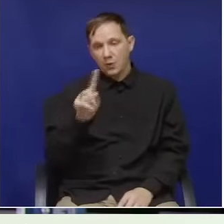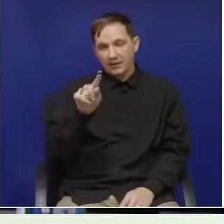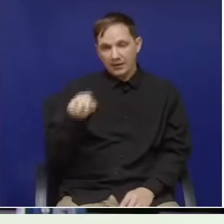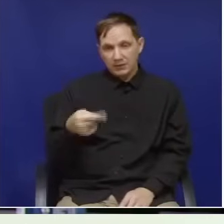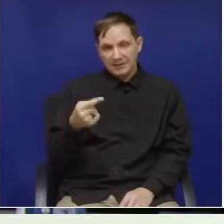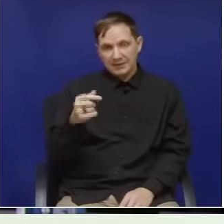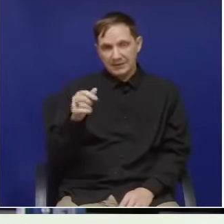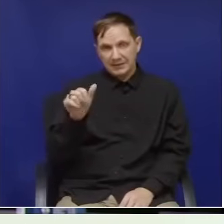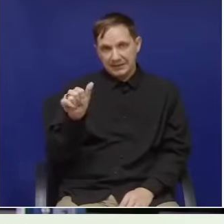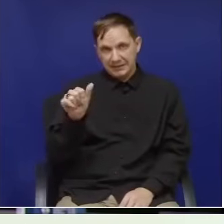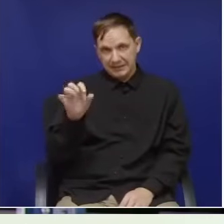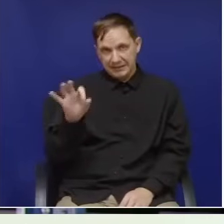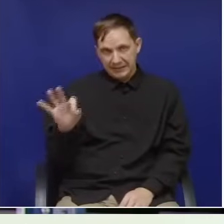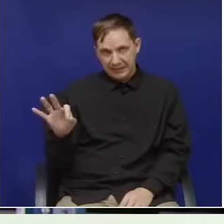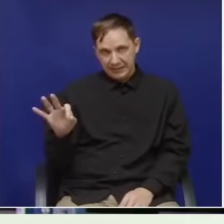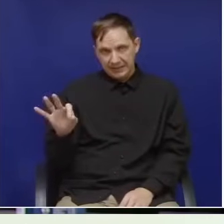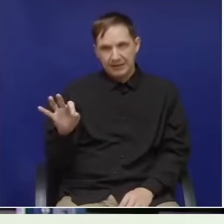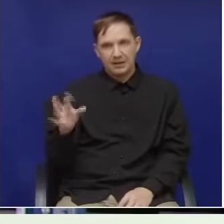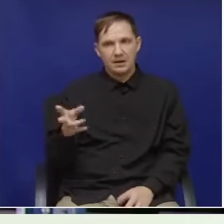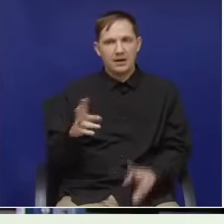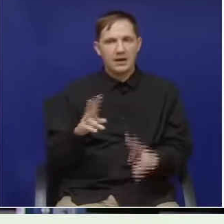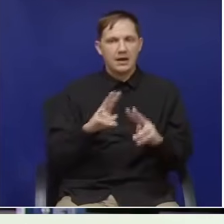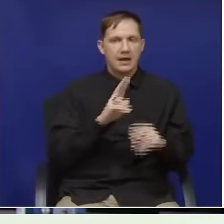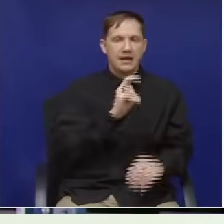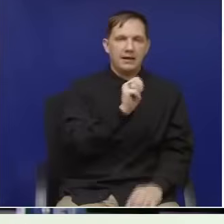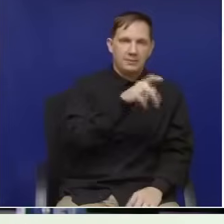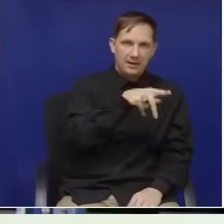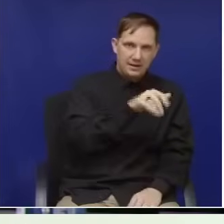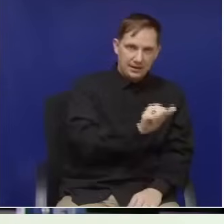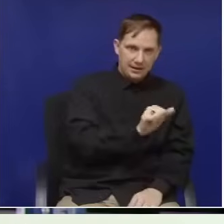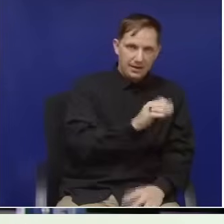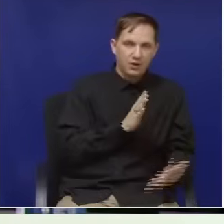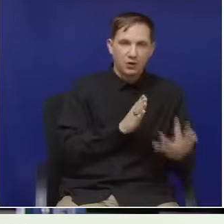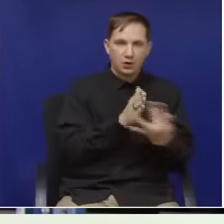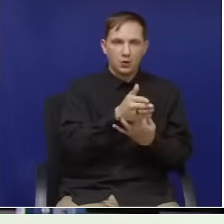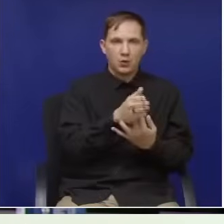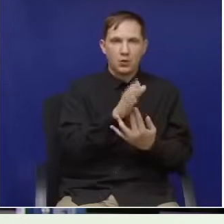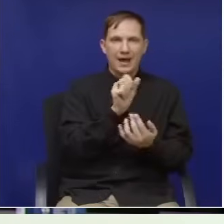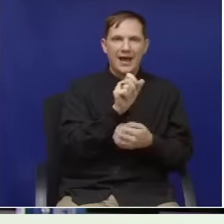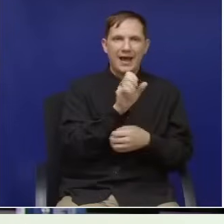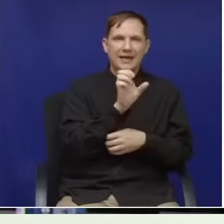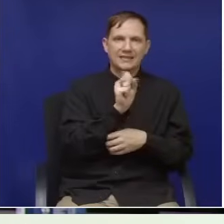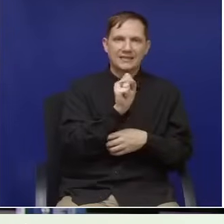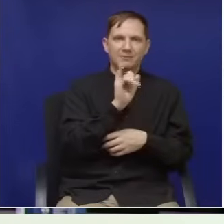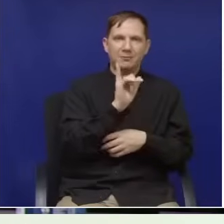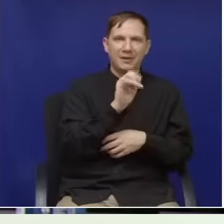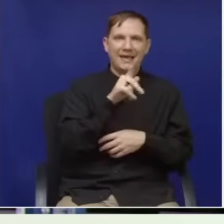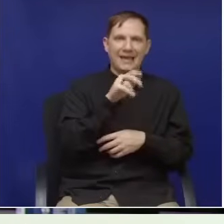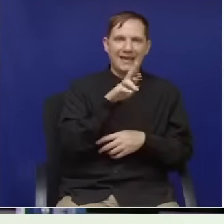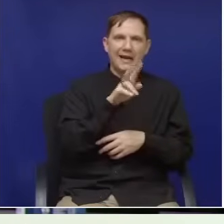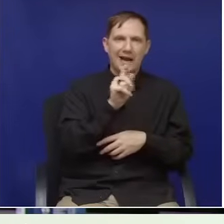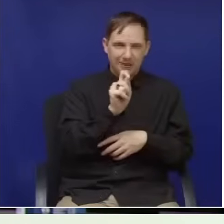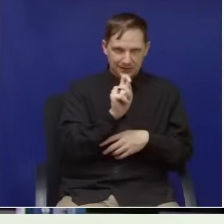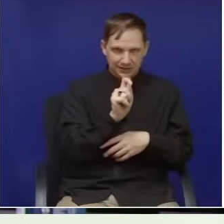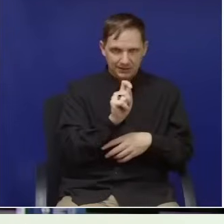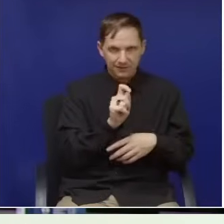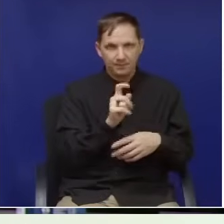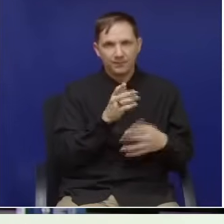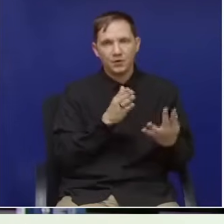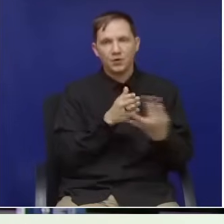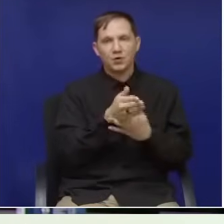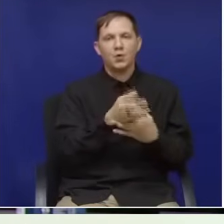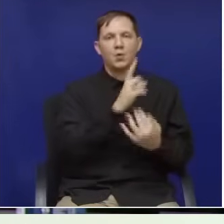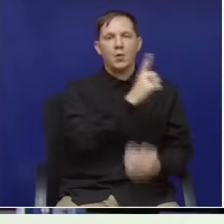candidates. National Prosecuting Authority, through the Aspirant Prosecutor Program, provides for